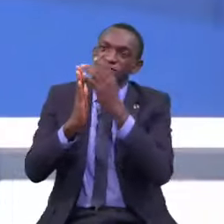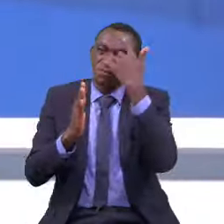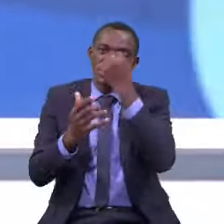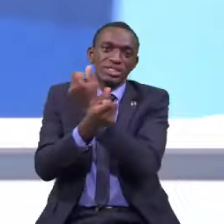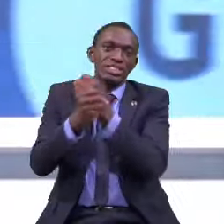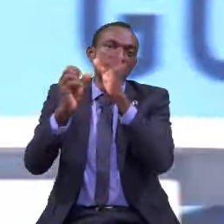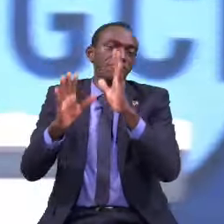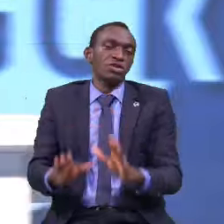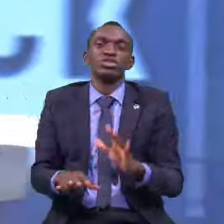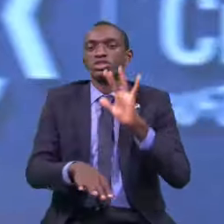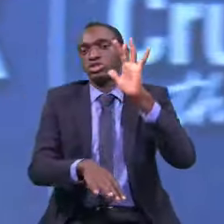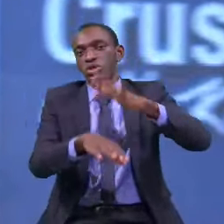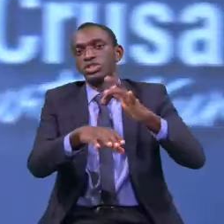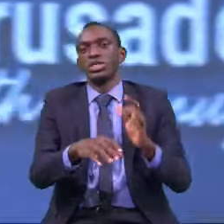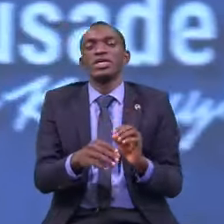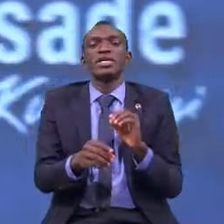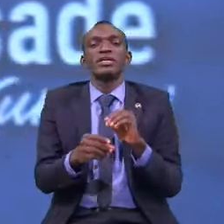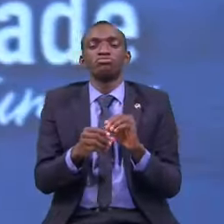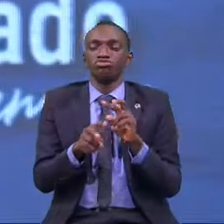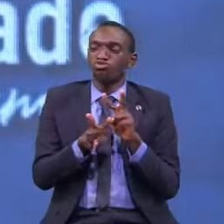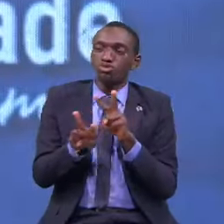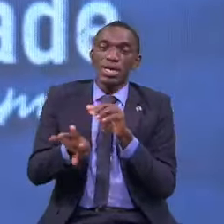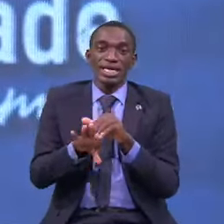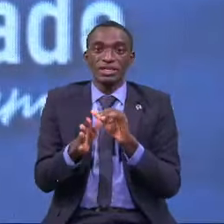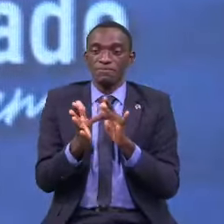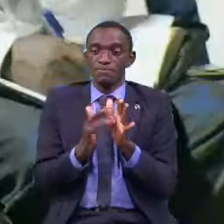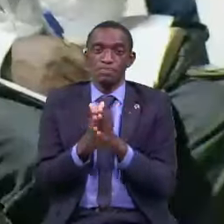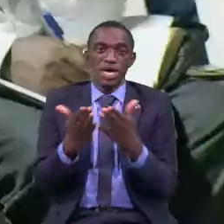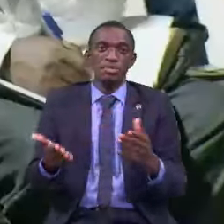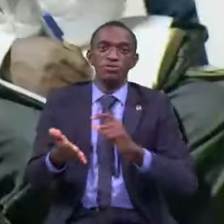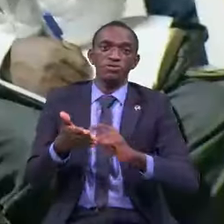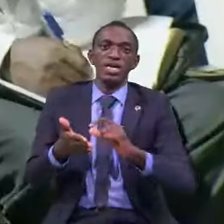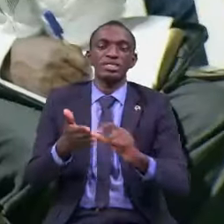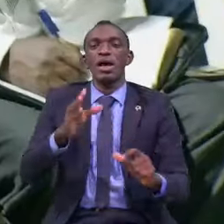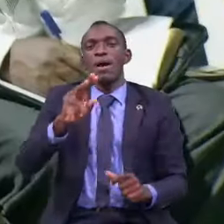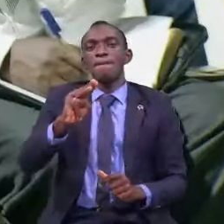And look at that in Mark chapter 8, verse 22.